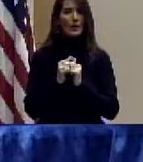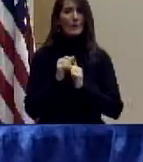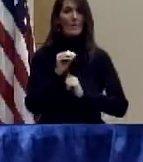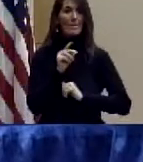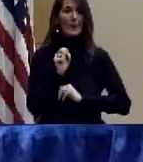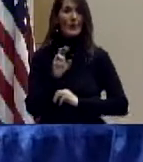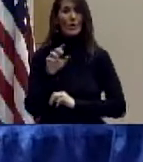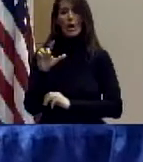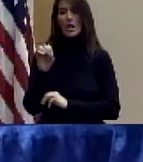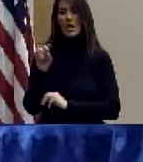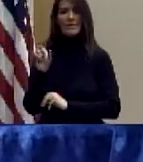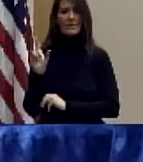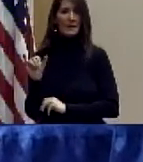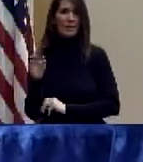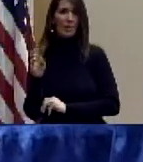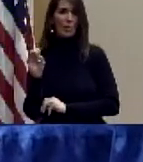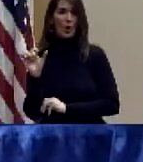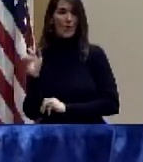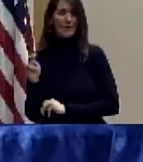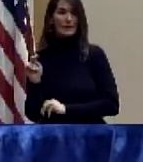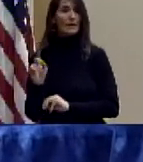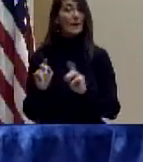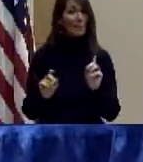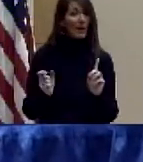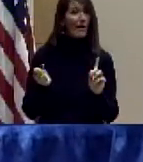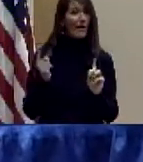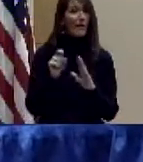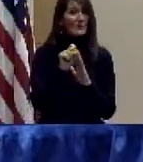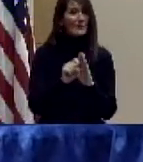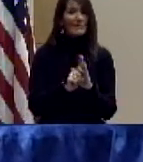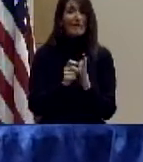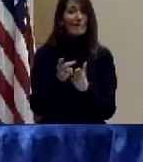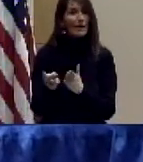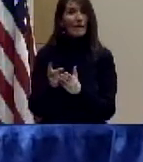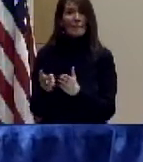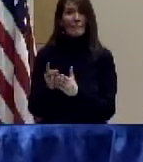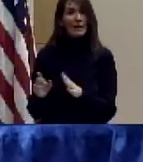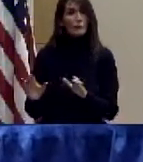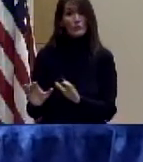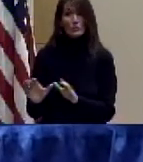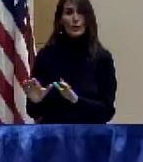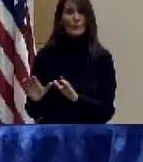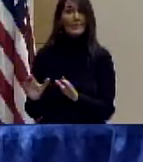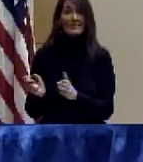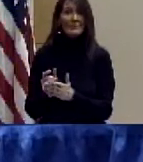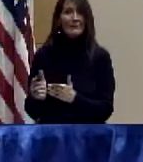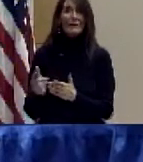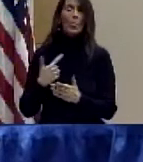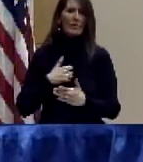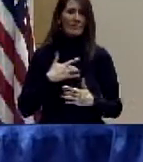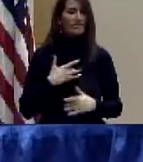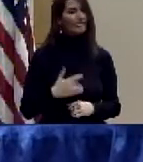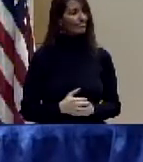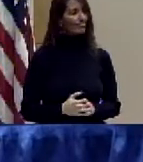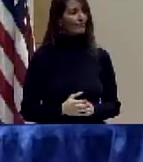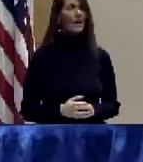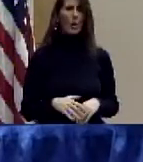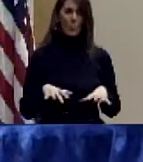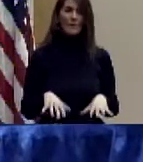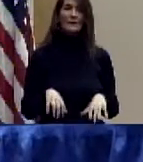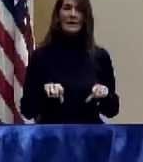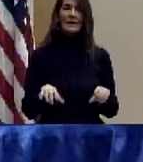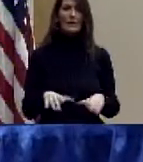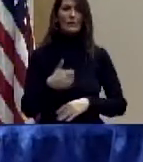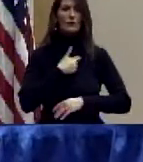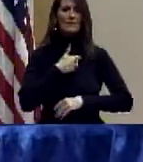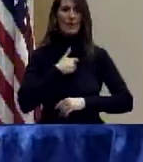Warren. But because the state has failed to take action, we felt we had no choice but to take action here in Brighton.